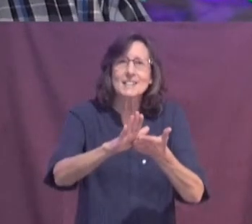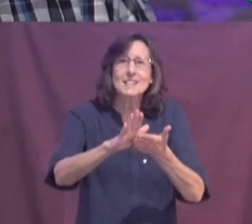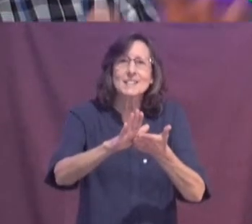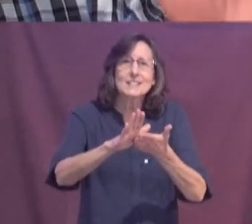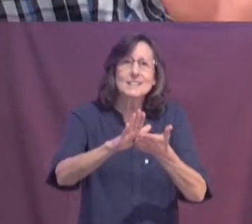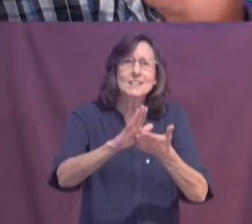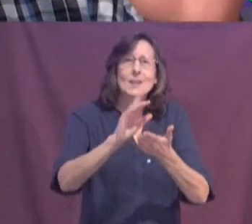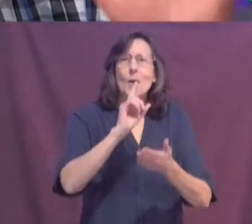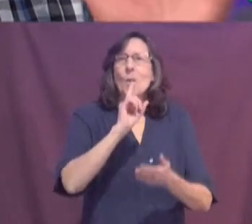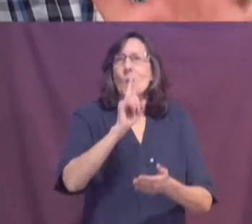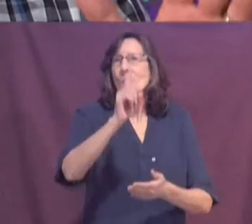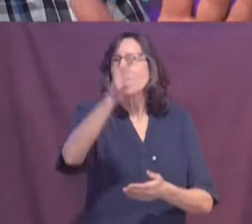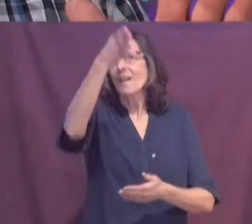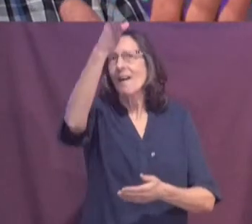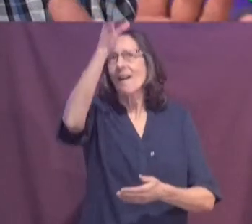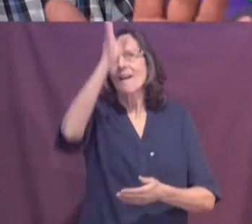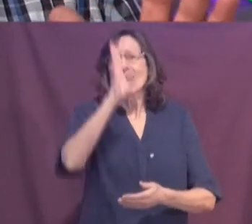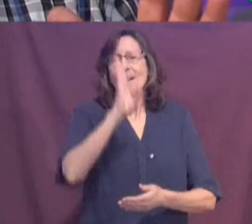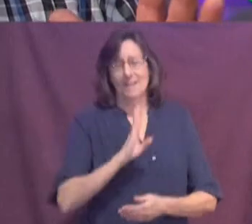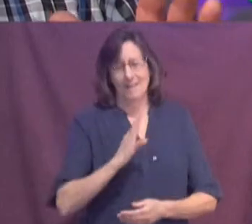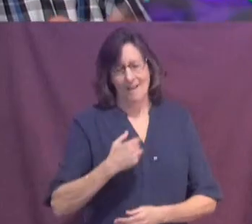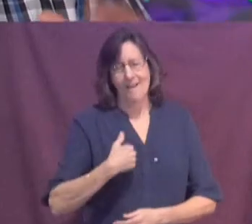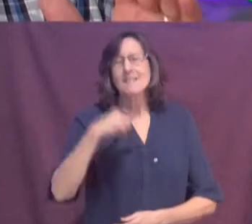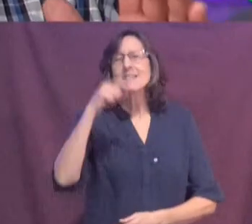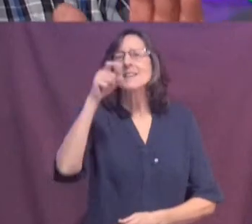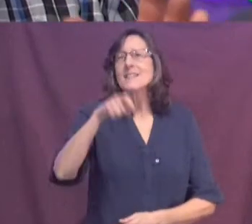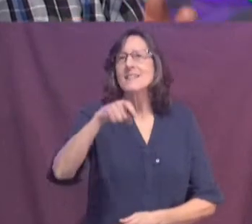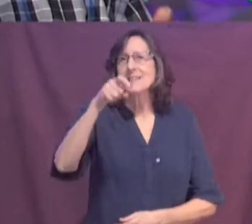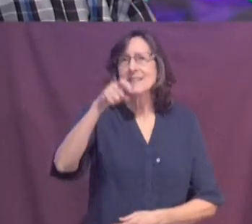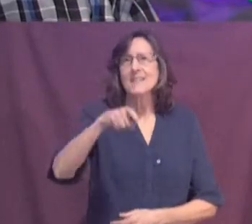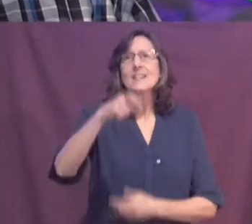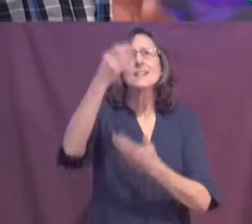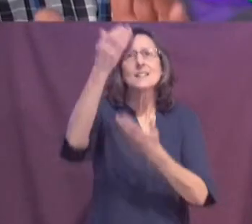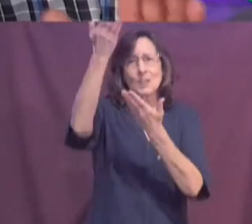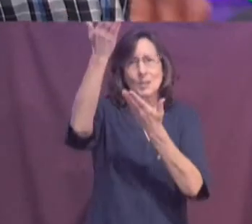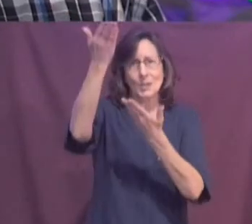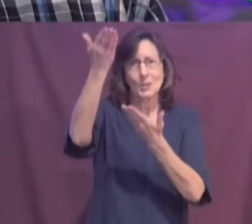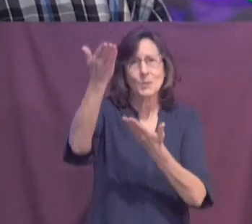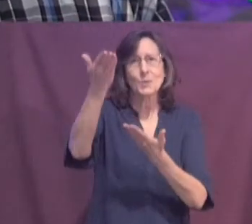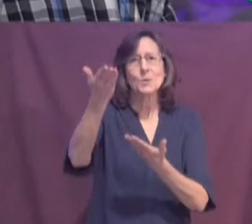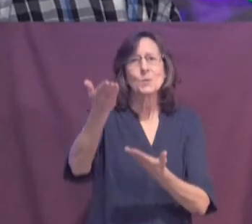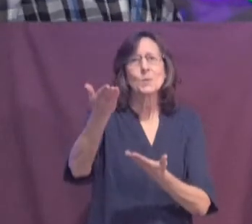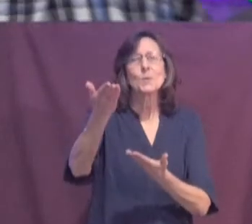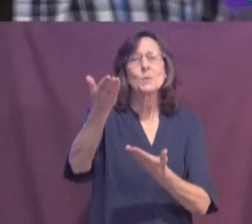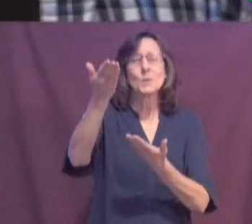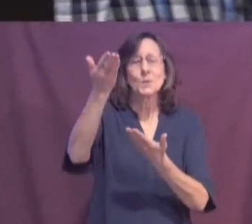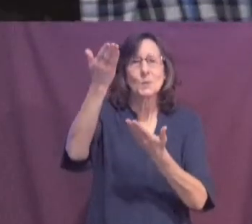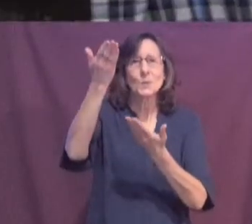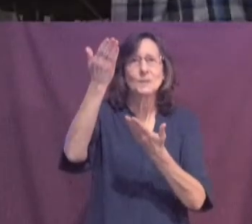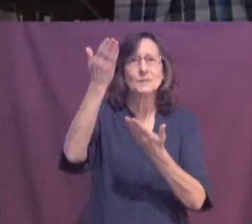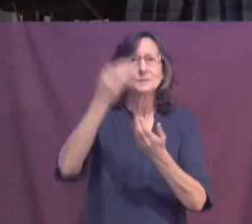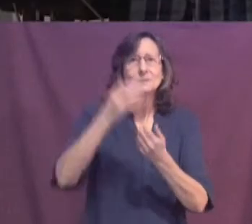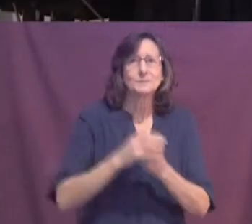righteousness. Oh God, how I need you.